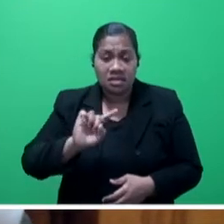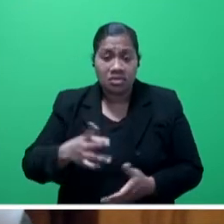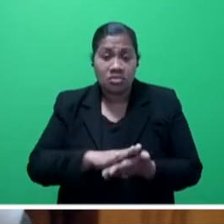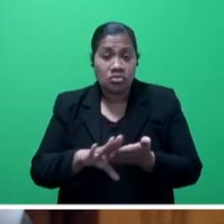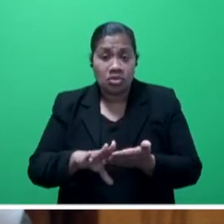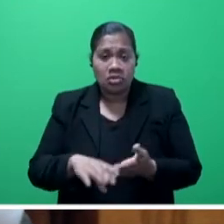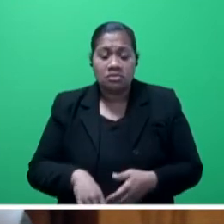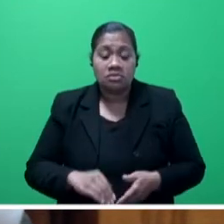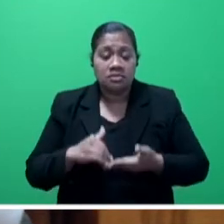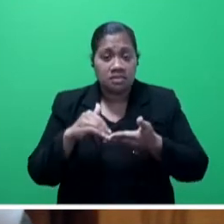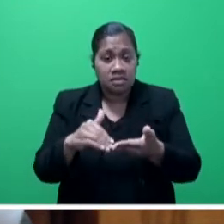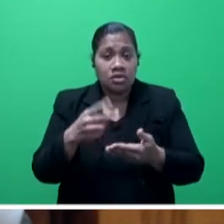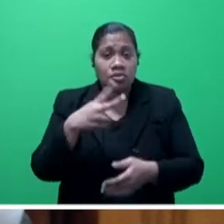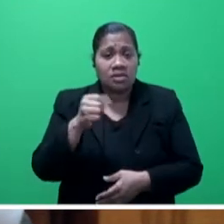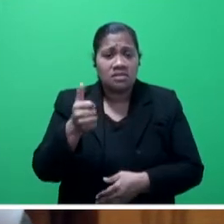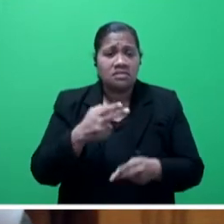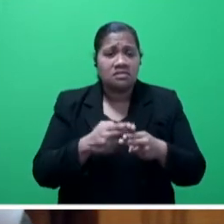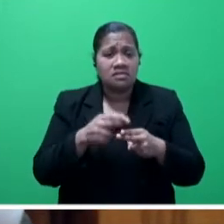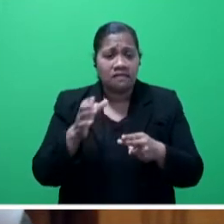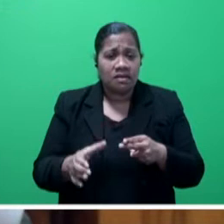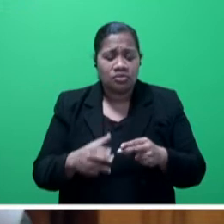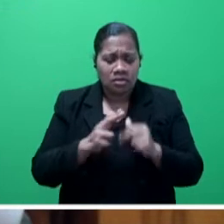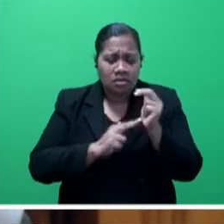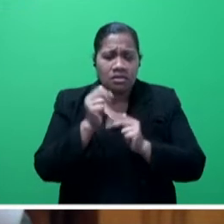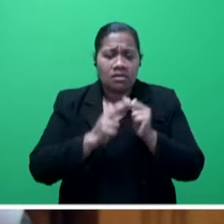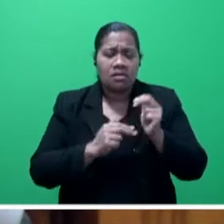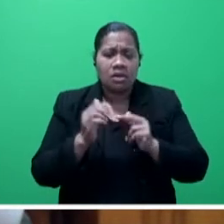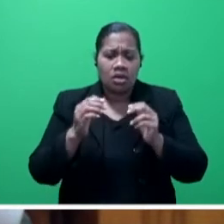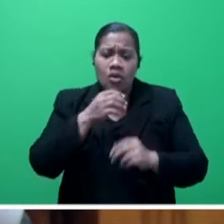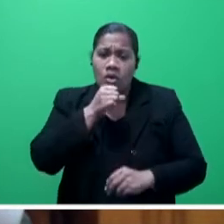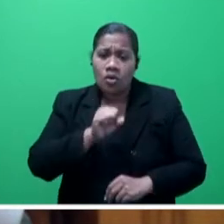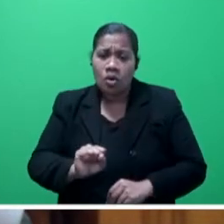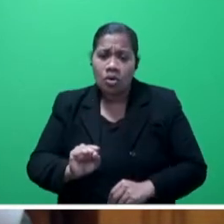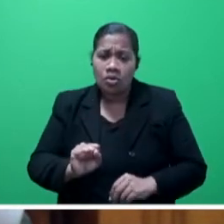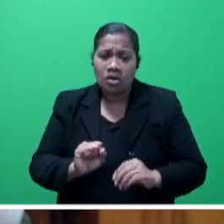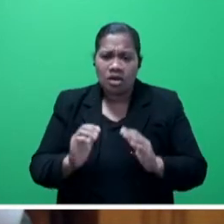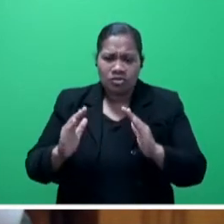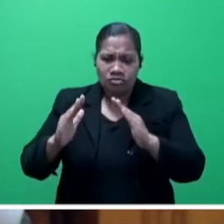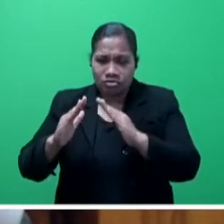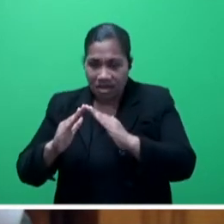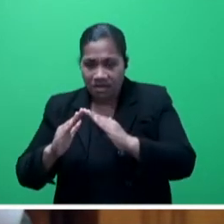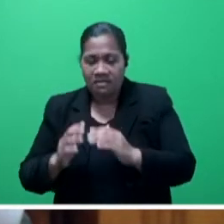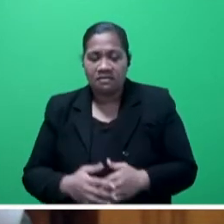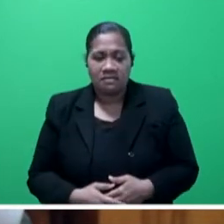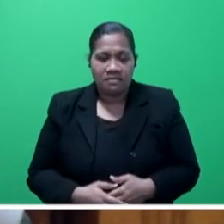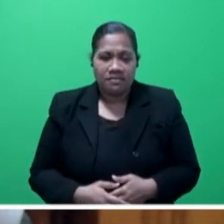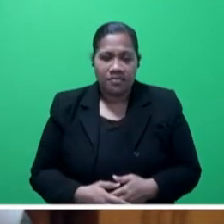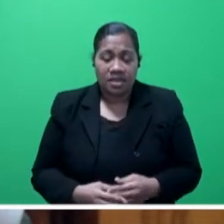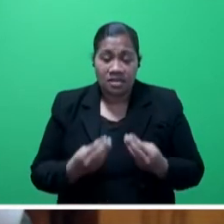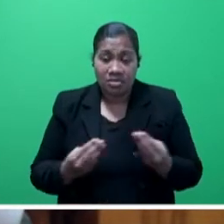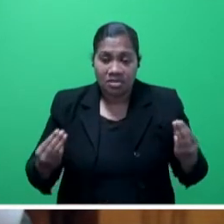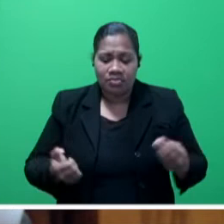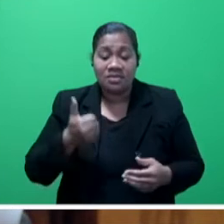allocated to assist 26 farmers to construct goat sheds with the material worth $6,000 from